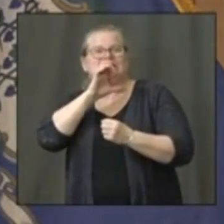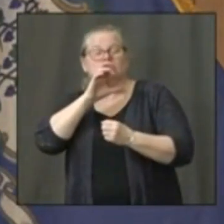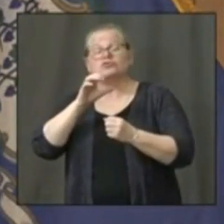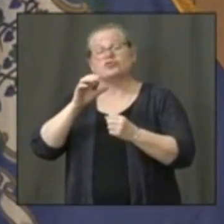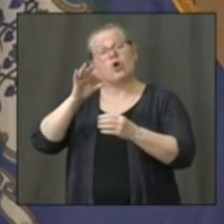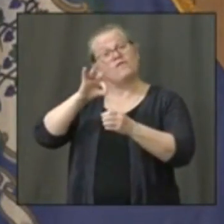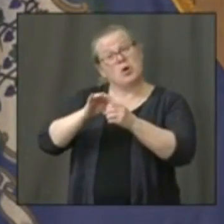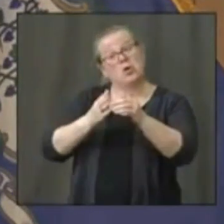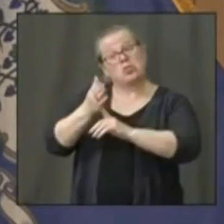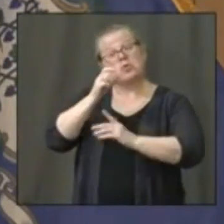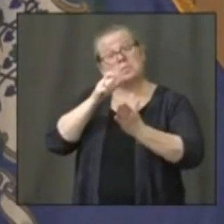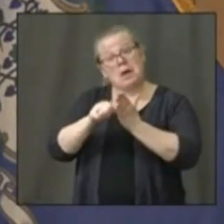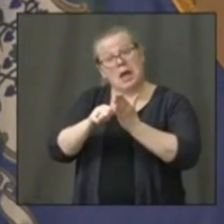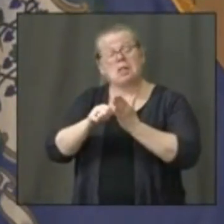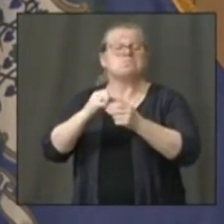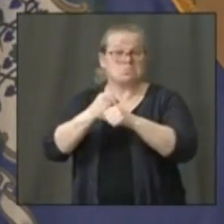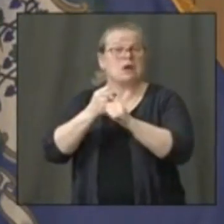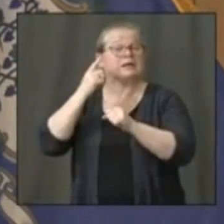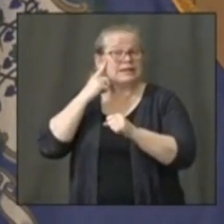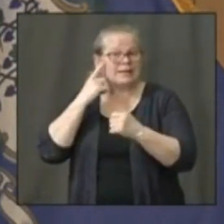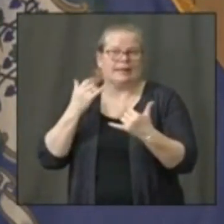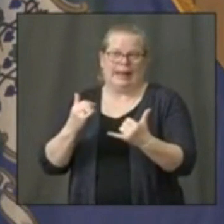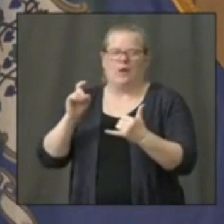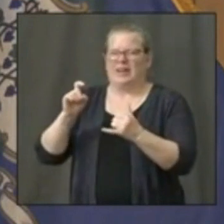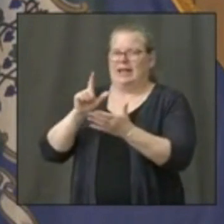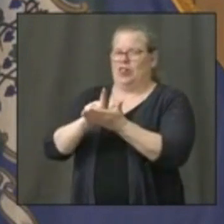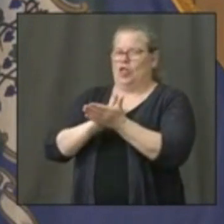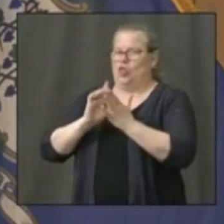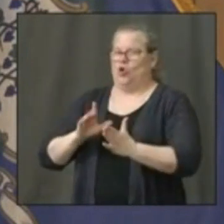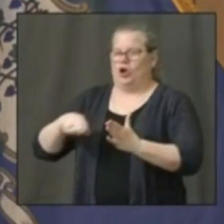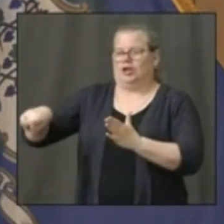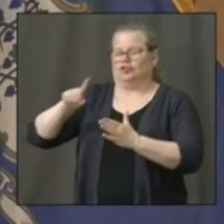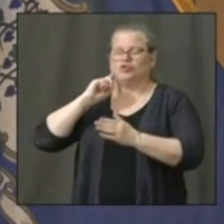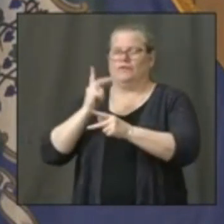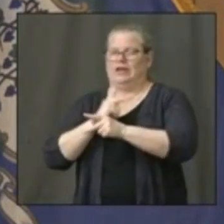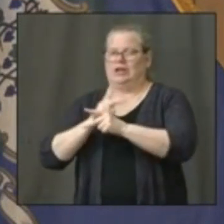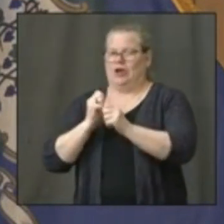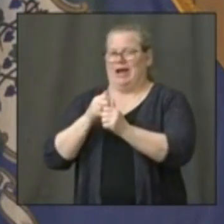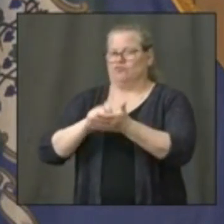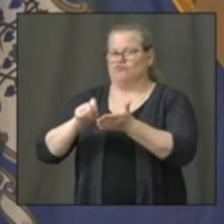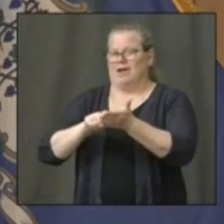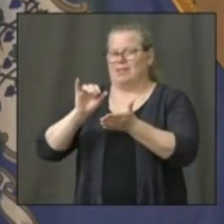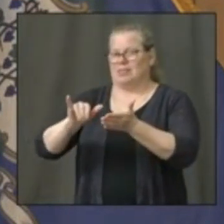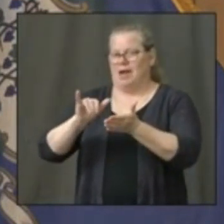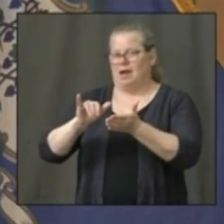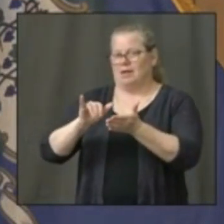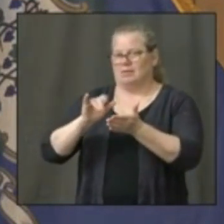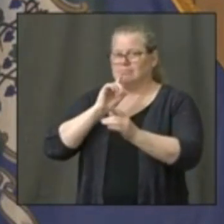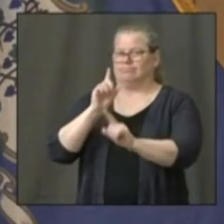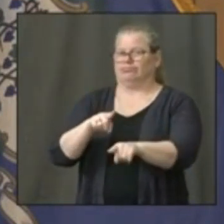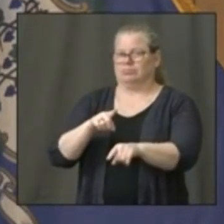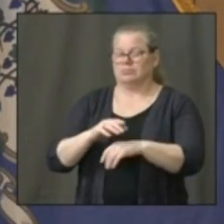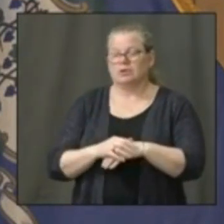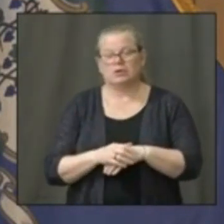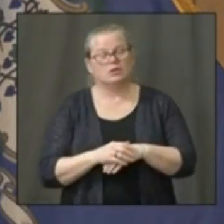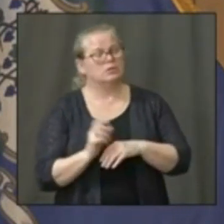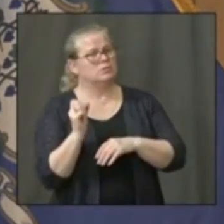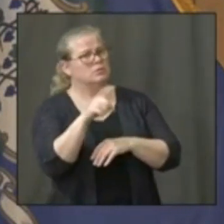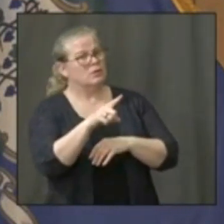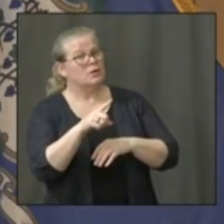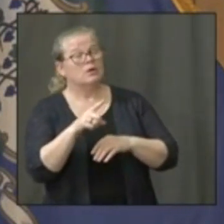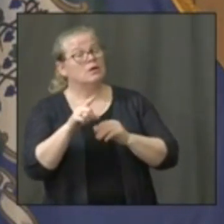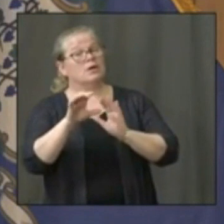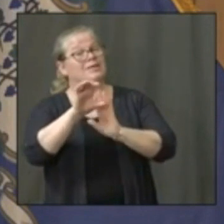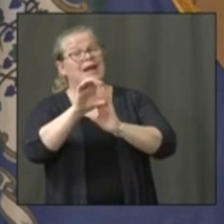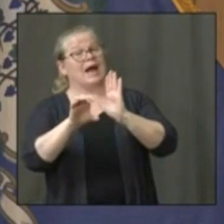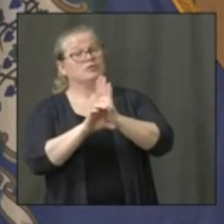lot of sense to me. Now I need the lawyers to figure out how to draft that, Paz. Well, have you had a discussion as to how you can get around the